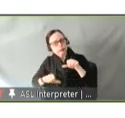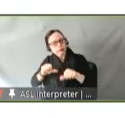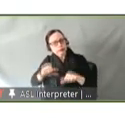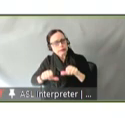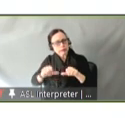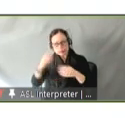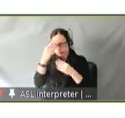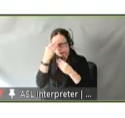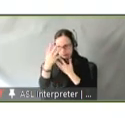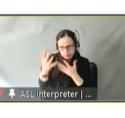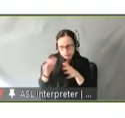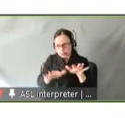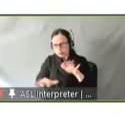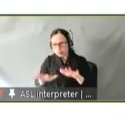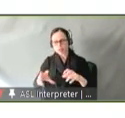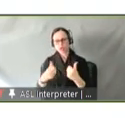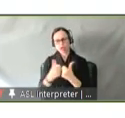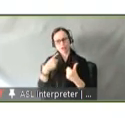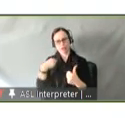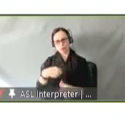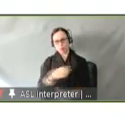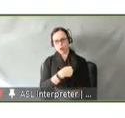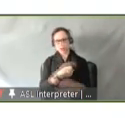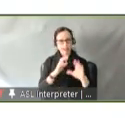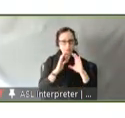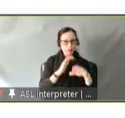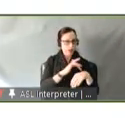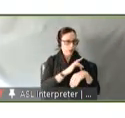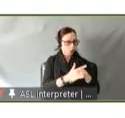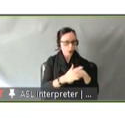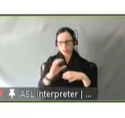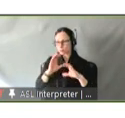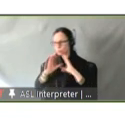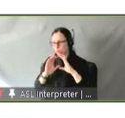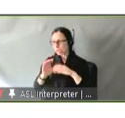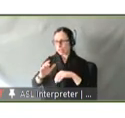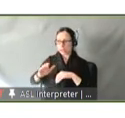all of us throughout this pandemic, and communicating too early or too late can